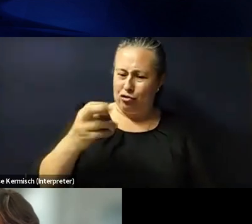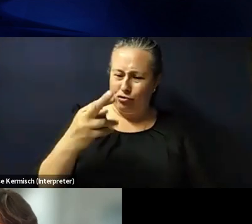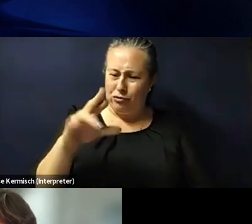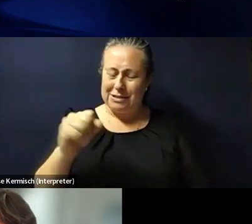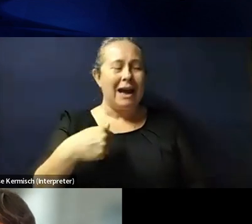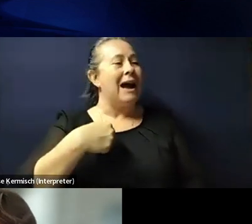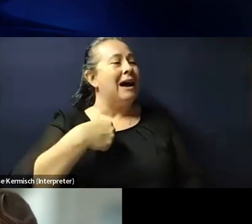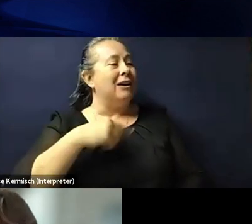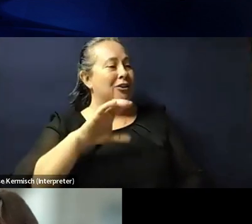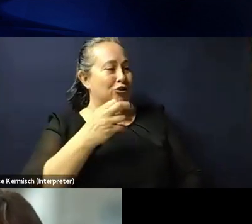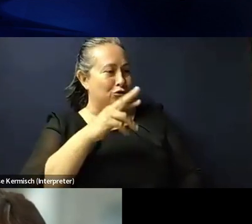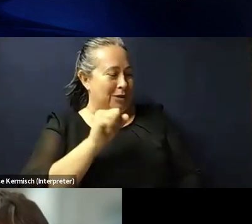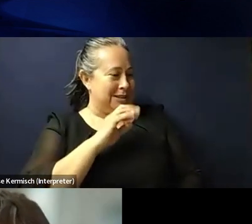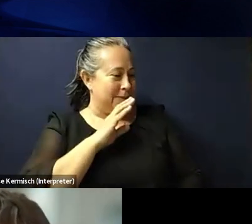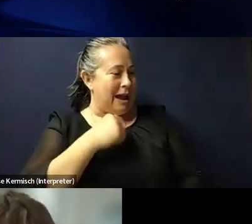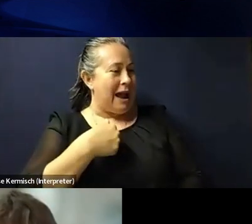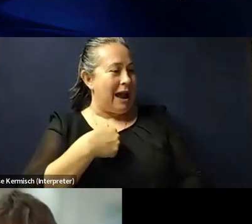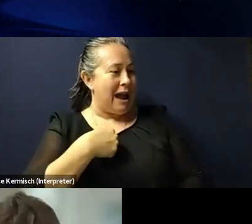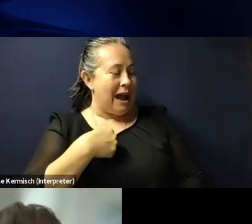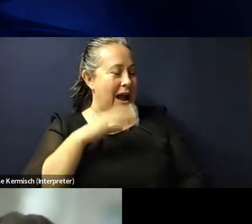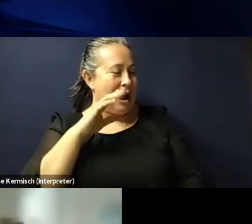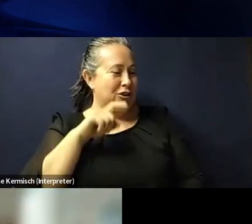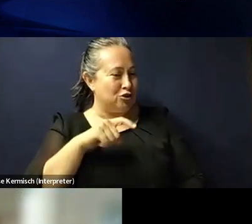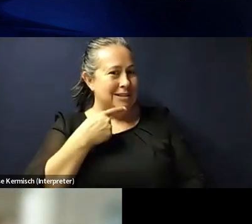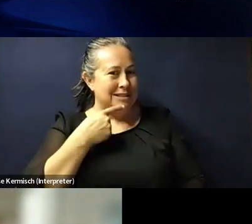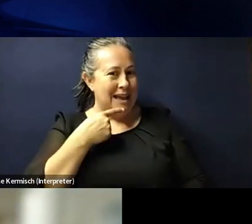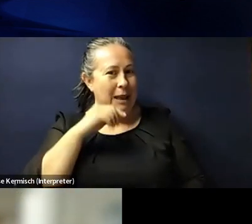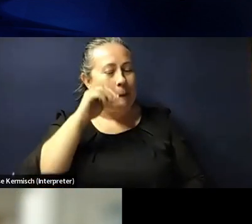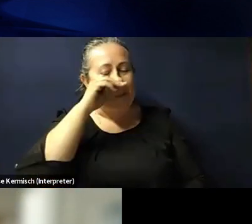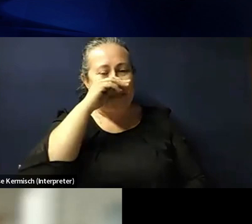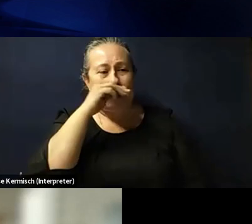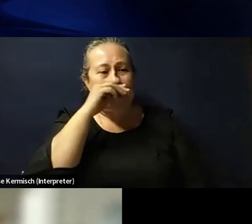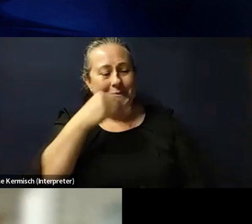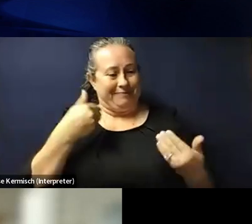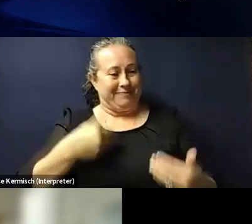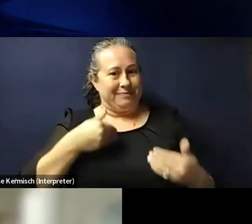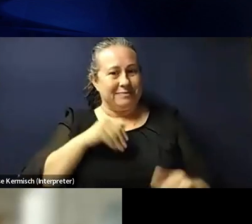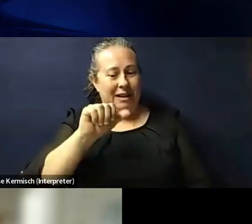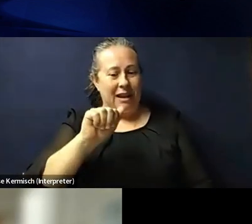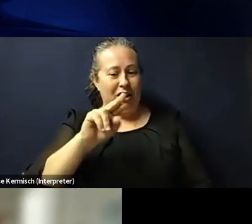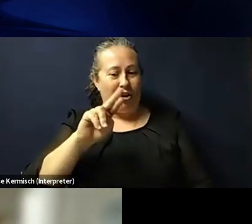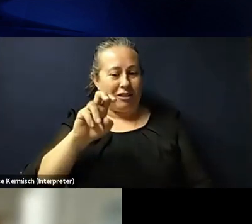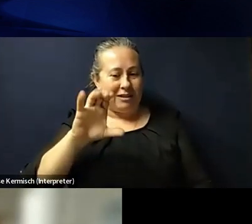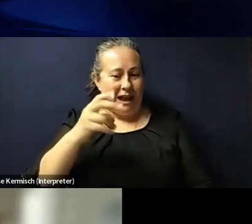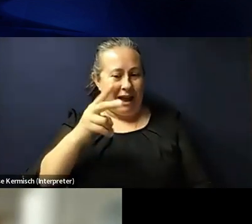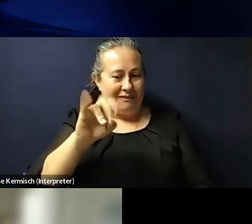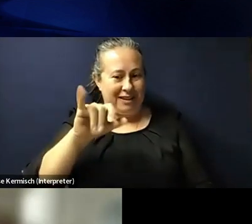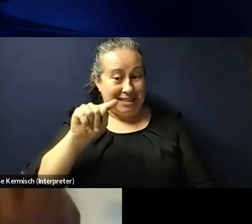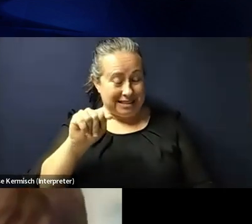should also say, Professor Virdi, that as an archivist myself,